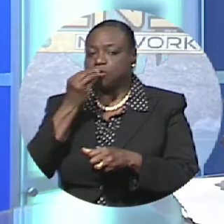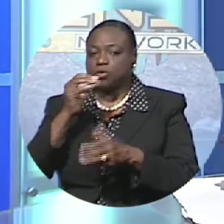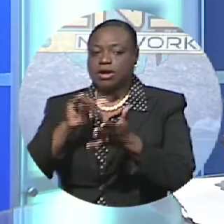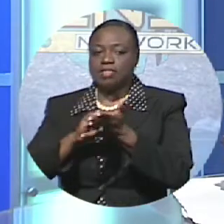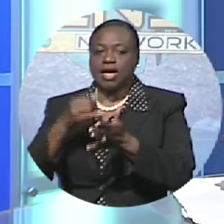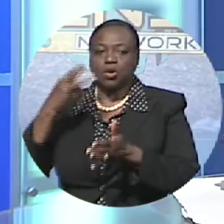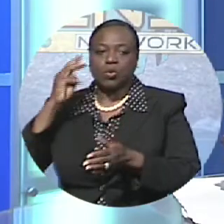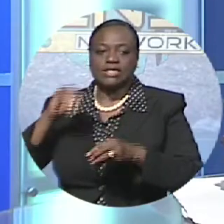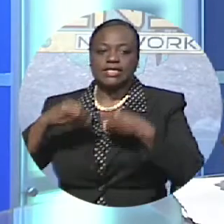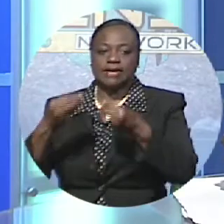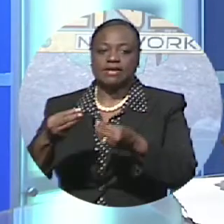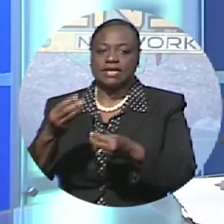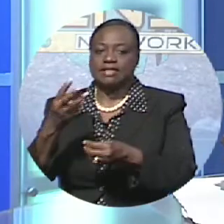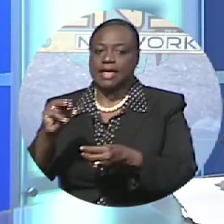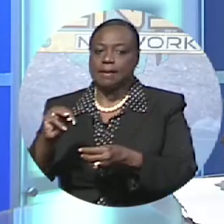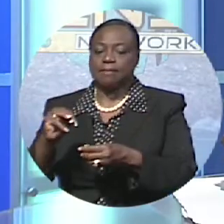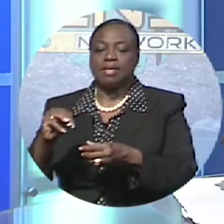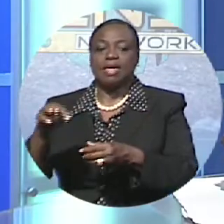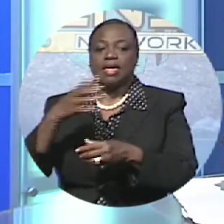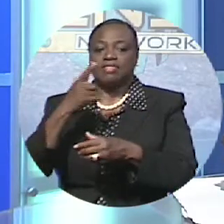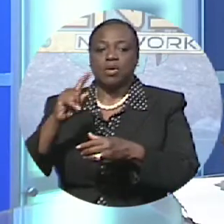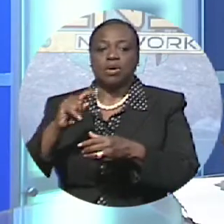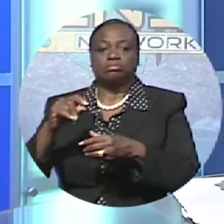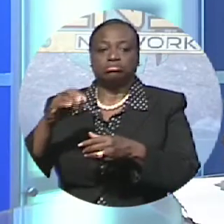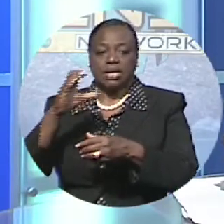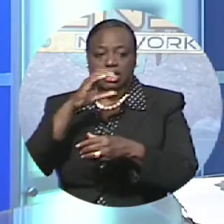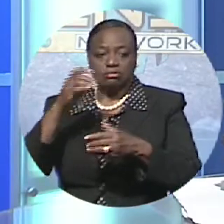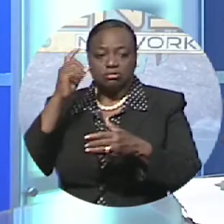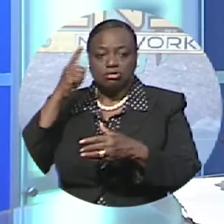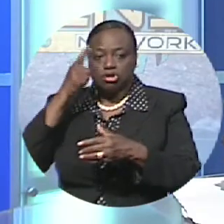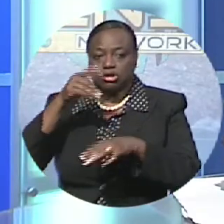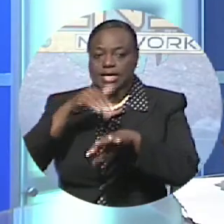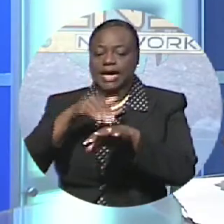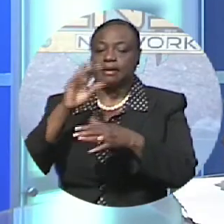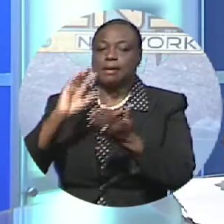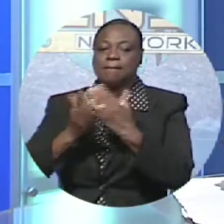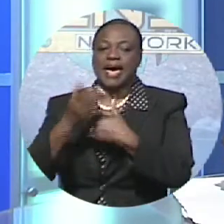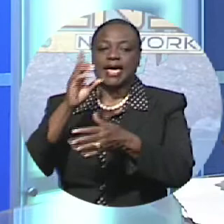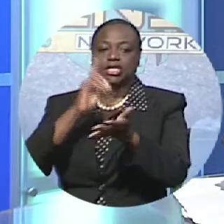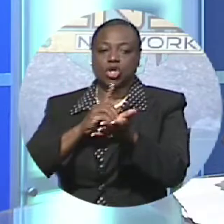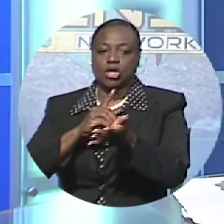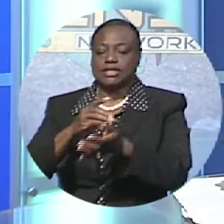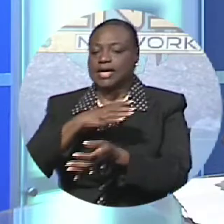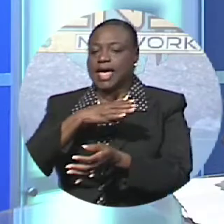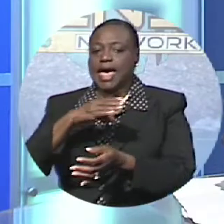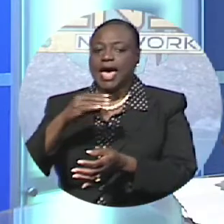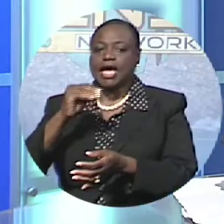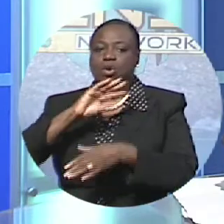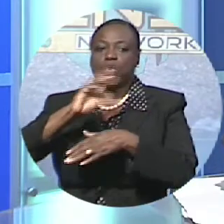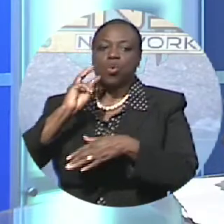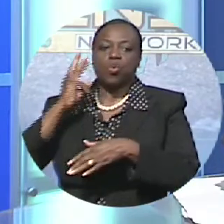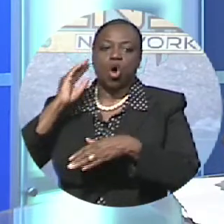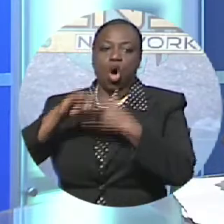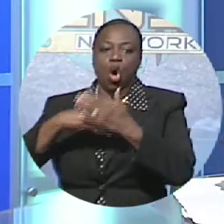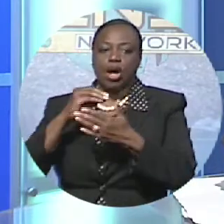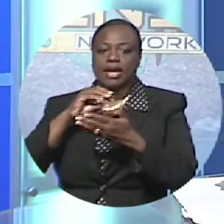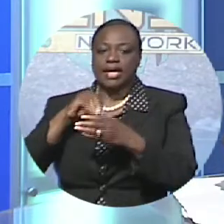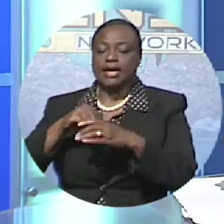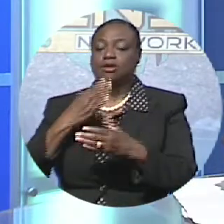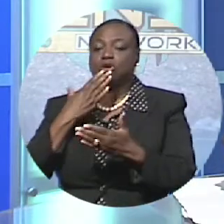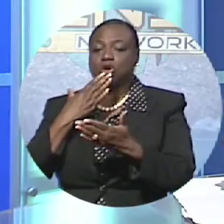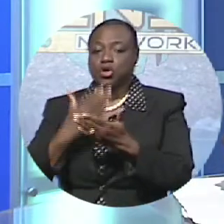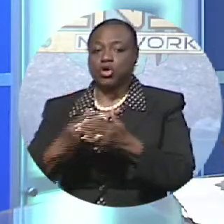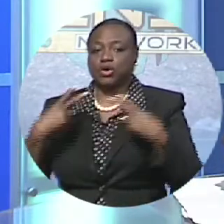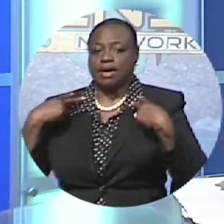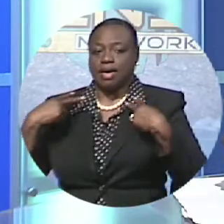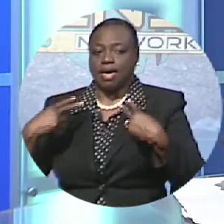were later examined by a doctor and were all found to be in good health. Meantime, he said immigration officials will closely monitor an alleged